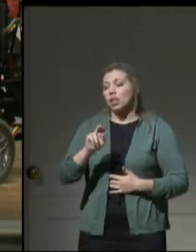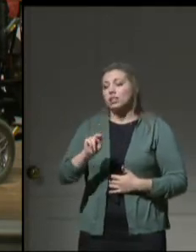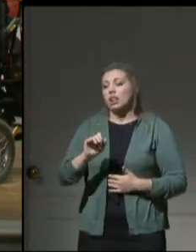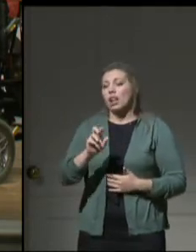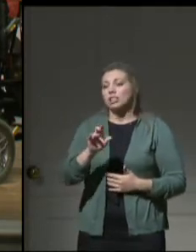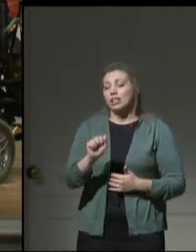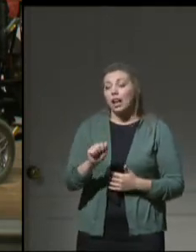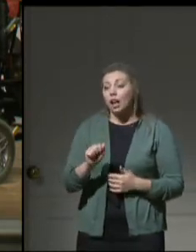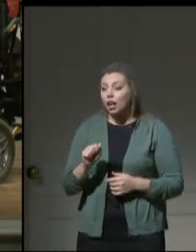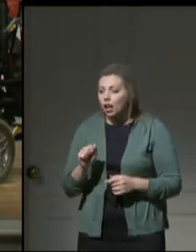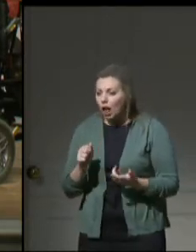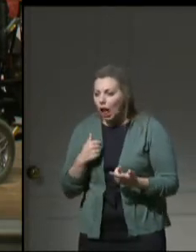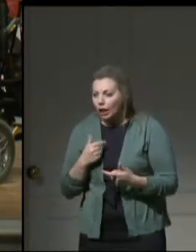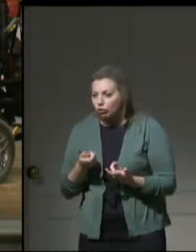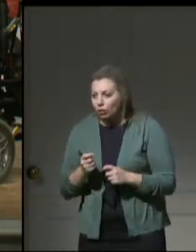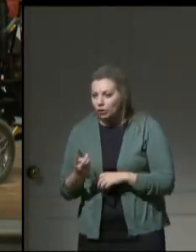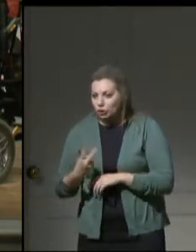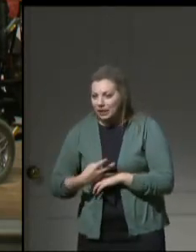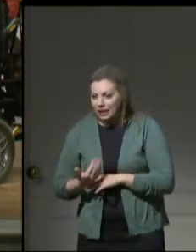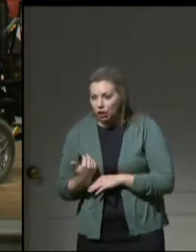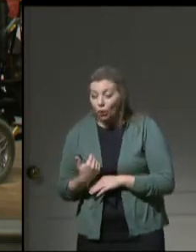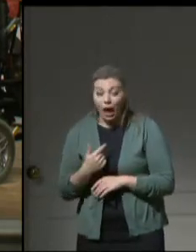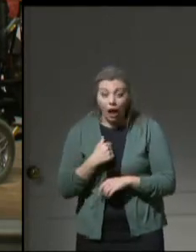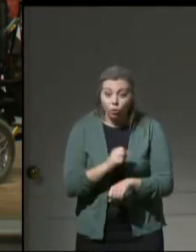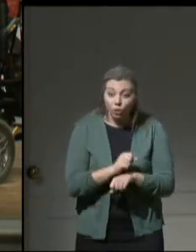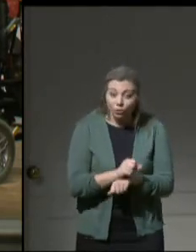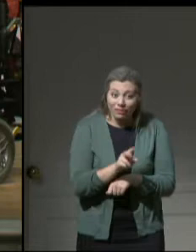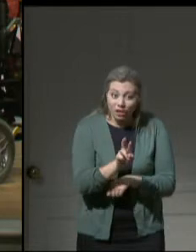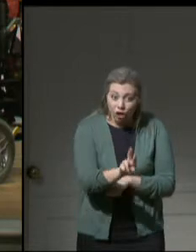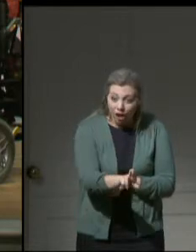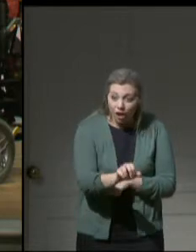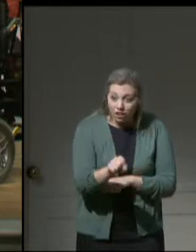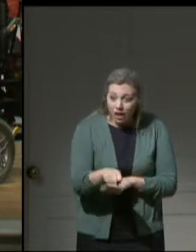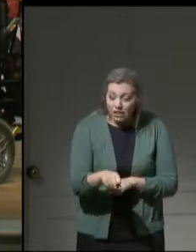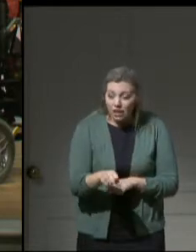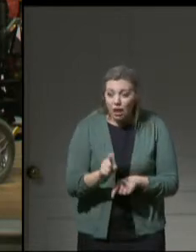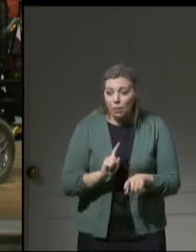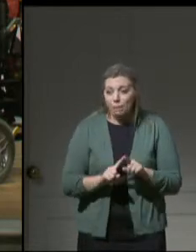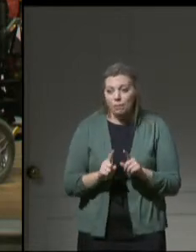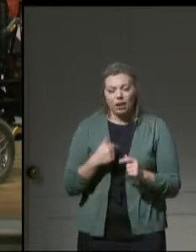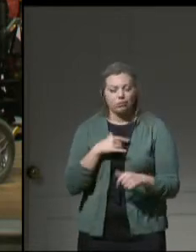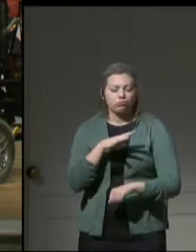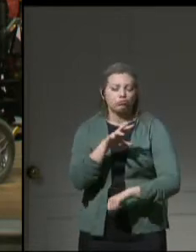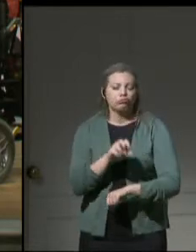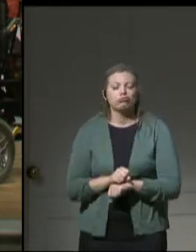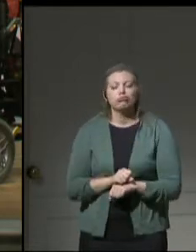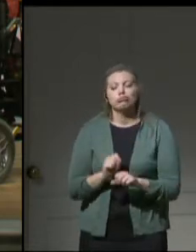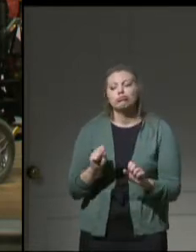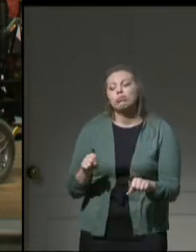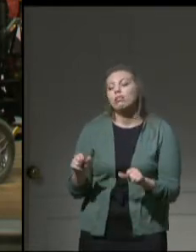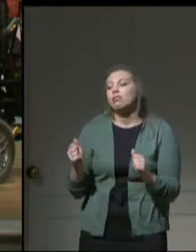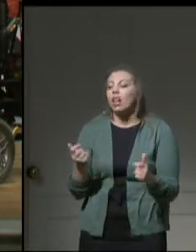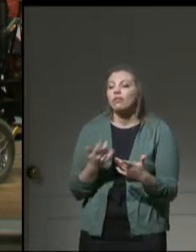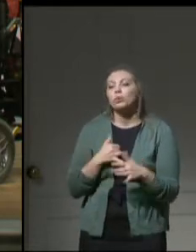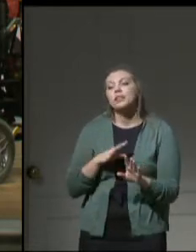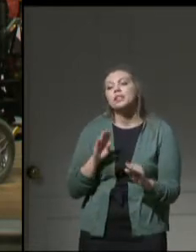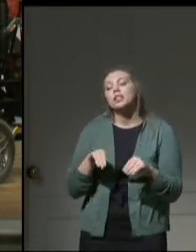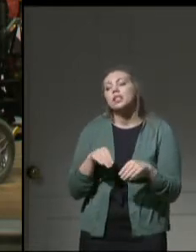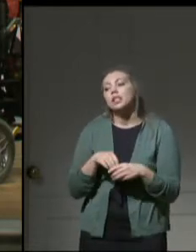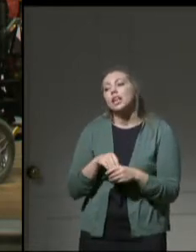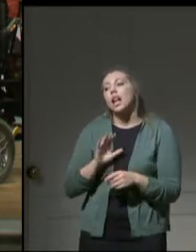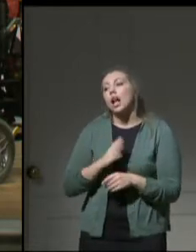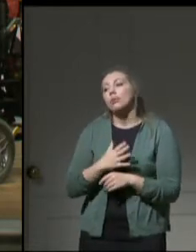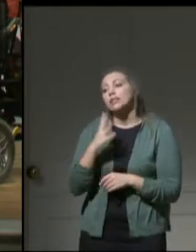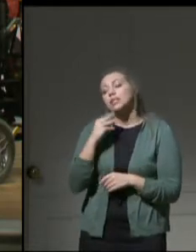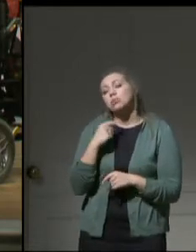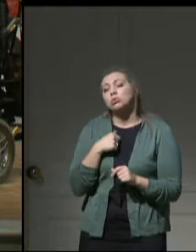days ago, and I work with VR. I work with VR, and I'm very used to it, and everything that we've put into our